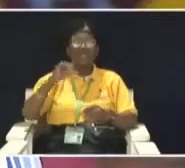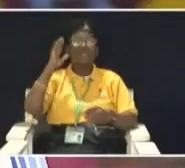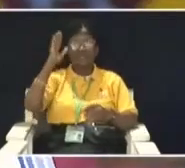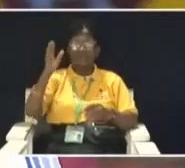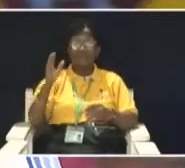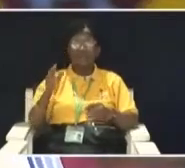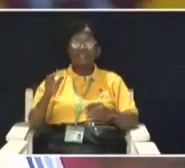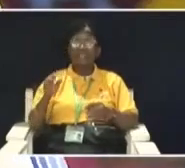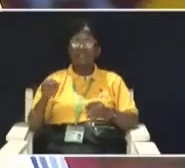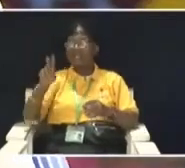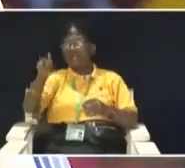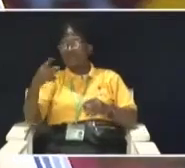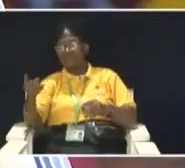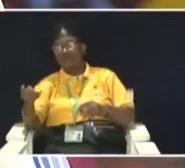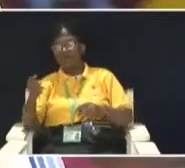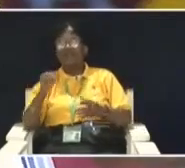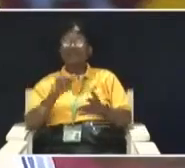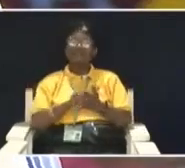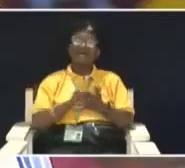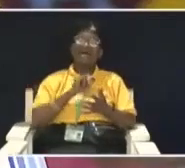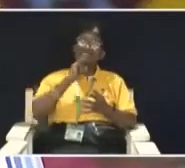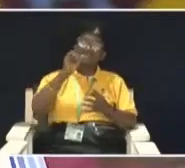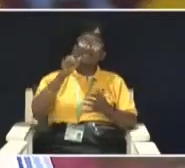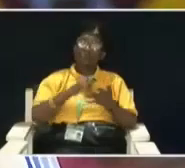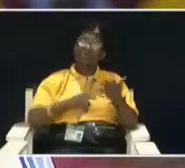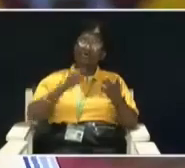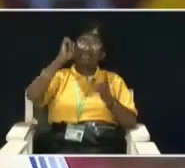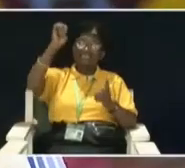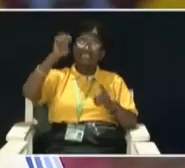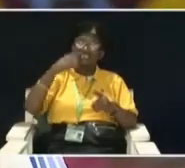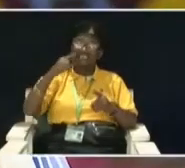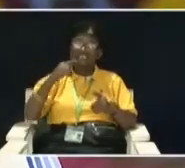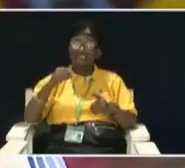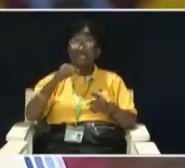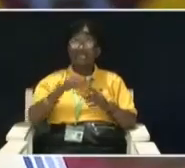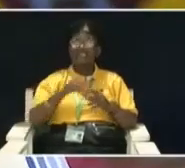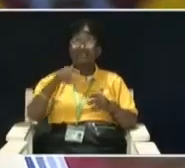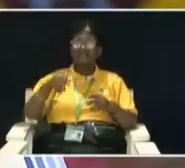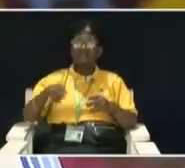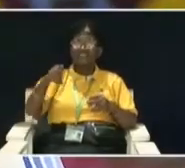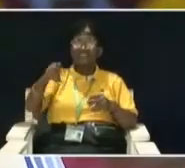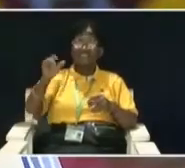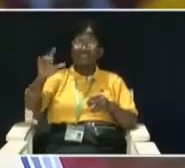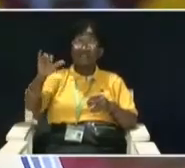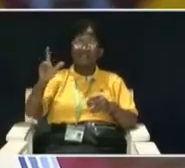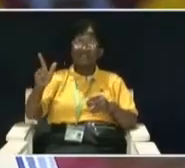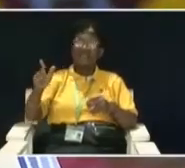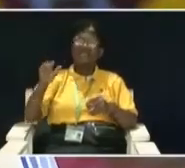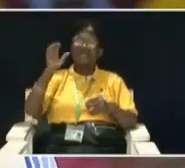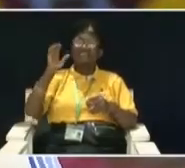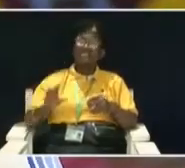That's what he said. And in Philippians chapter 2 from verse 9 to 11,